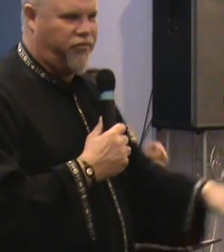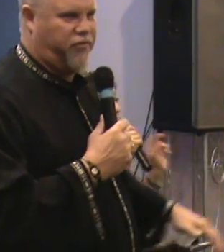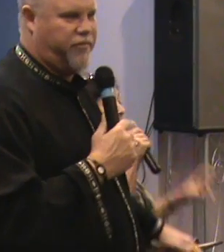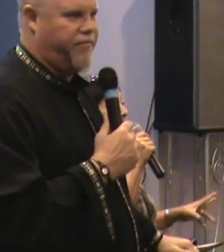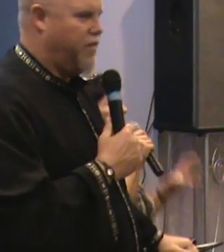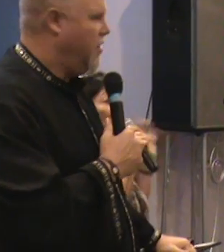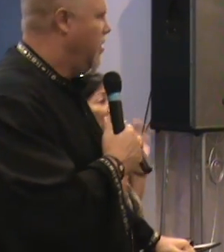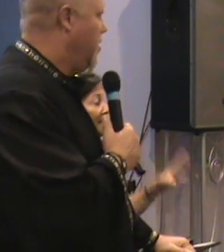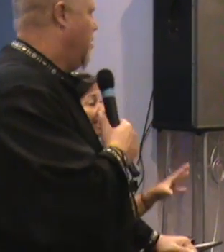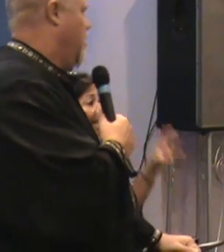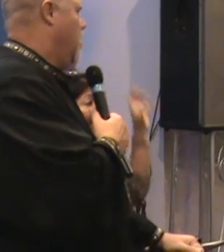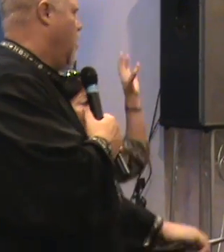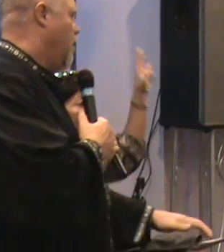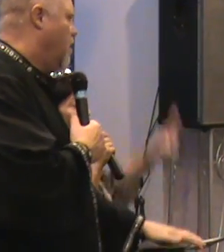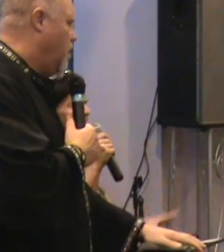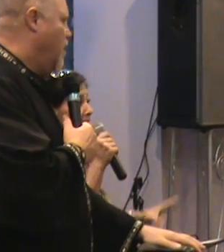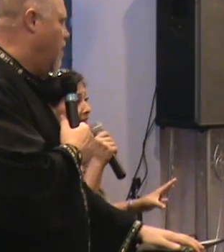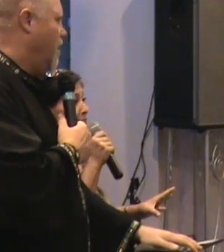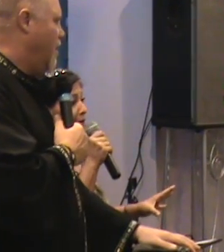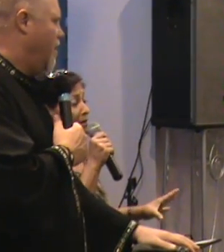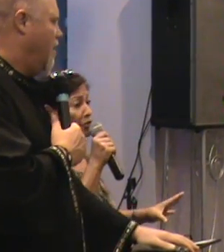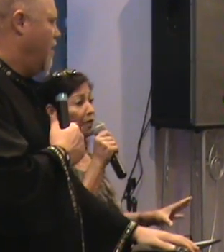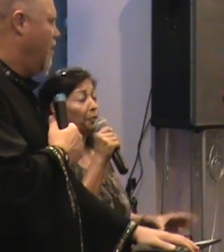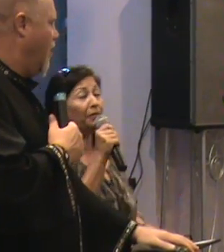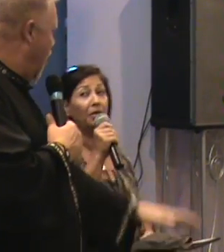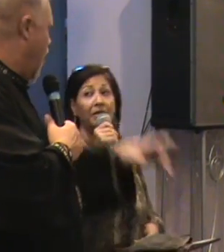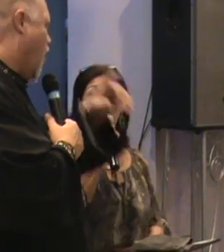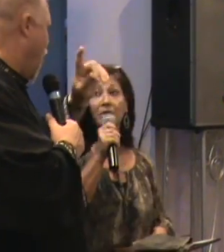upon us. Son milagros y señales de la, del pueblo sobre el pueblo de Dios.